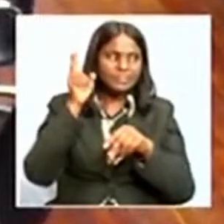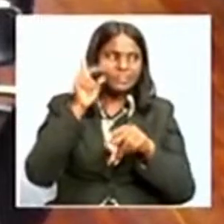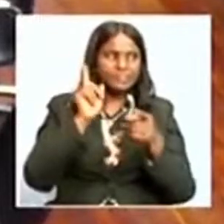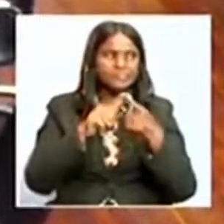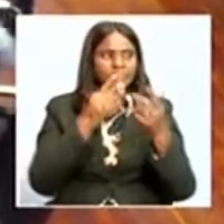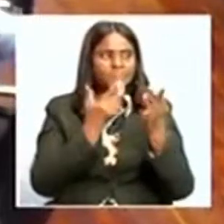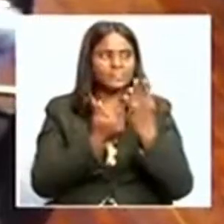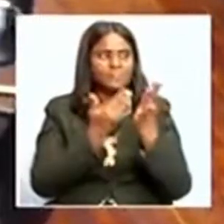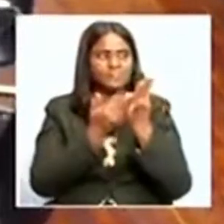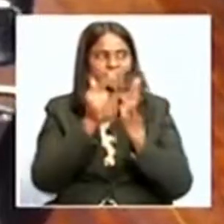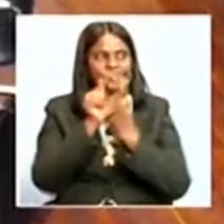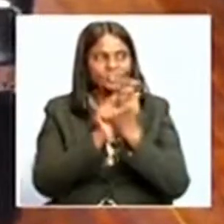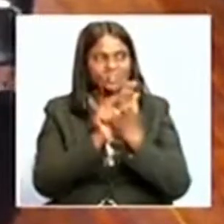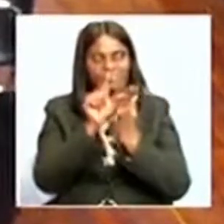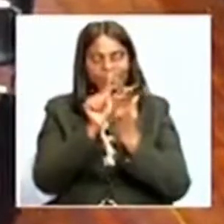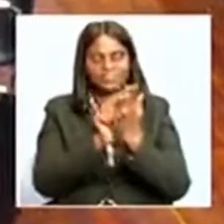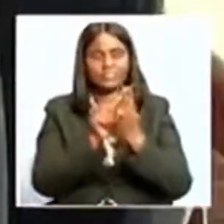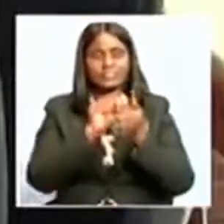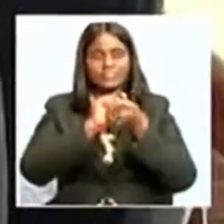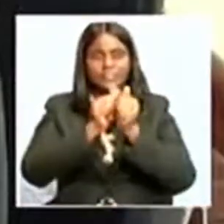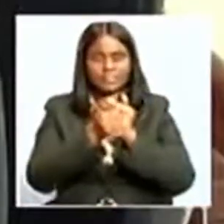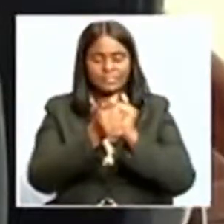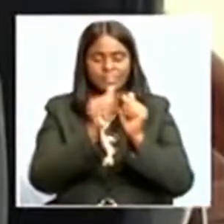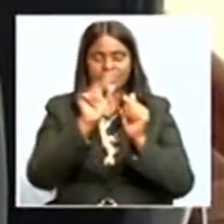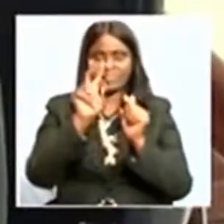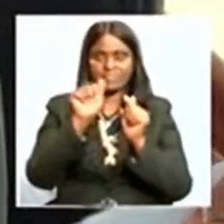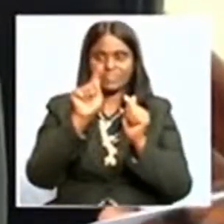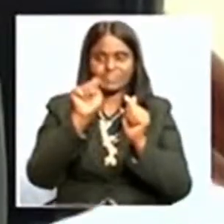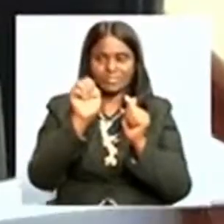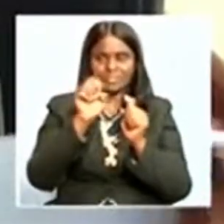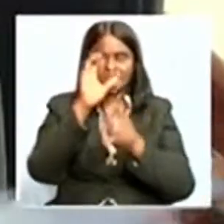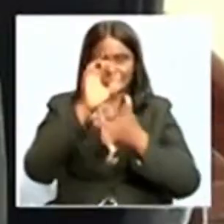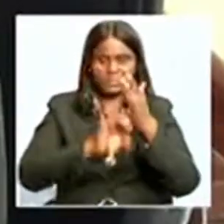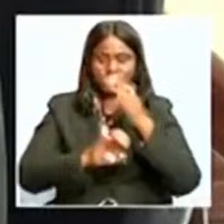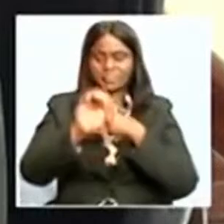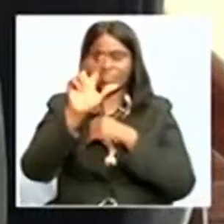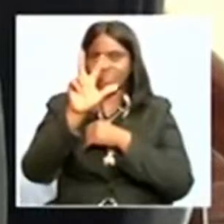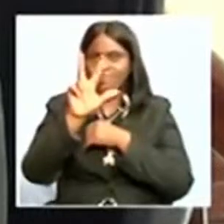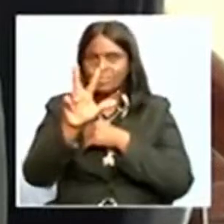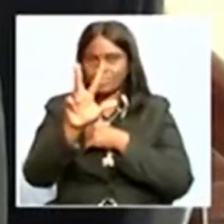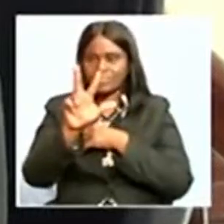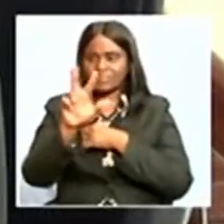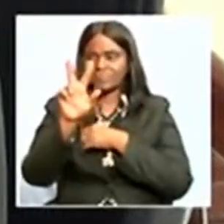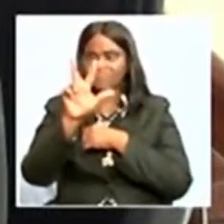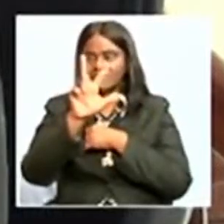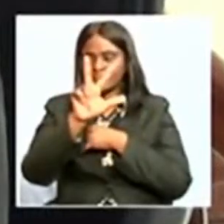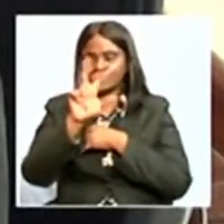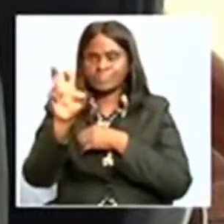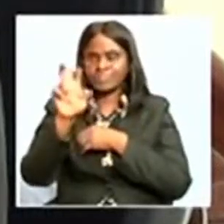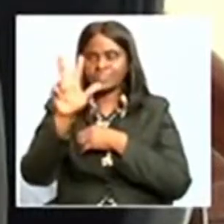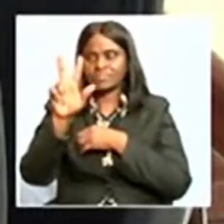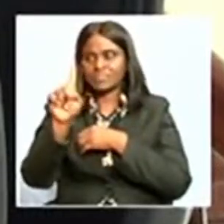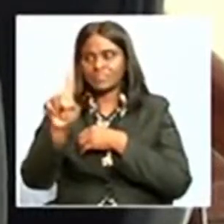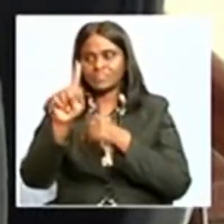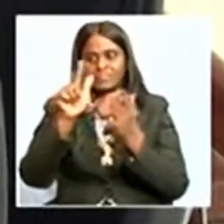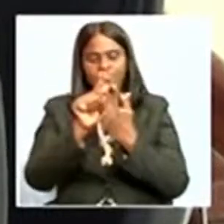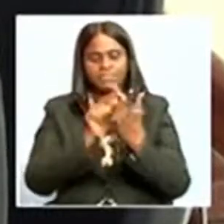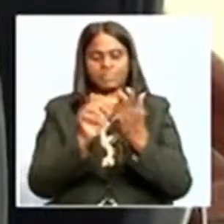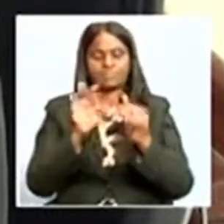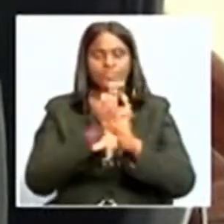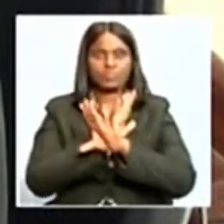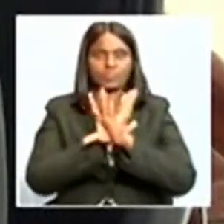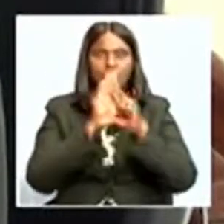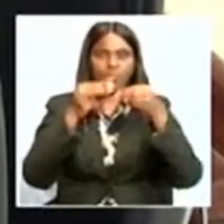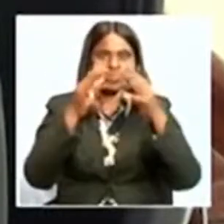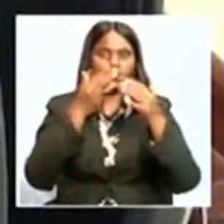bill is that the bill seeks to amend the Value-Added Tax Act, Cap 3 31 of the laws of Zambia in order to